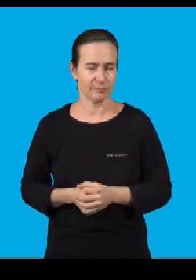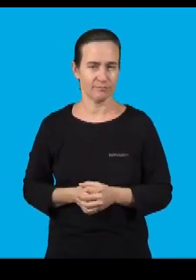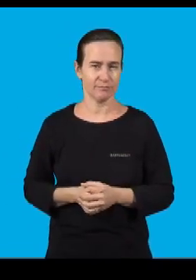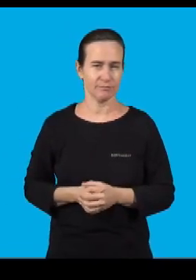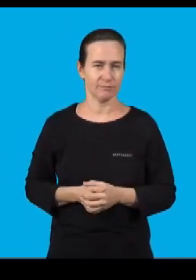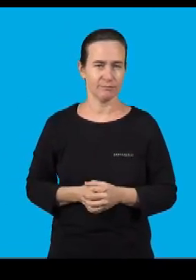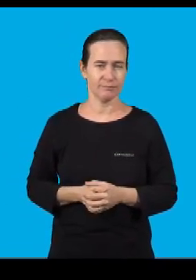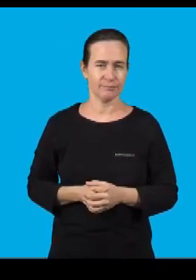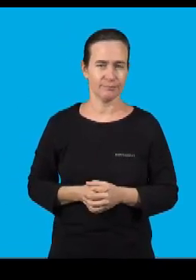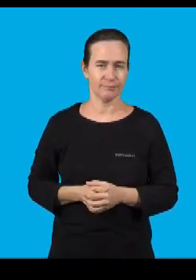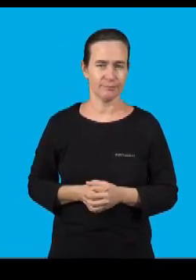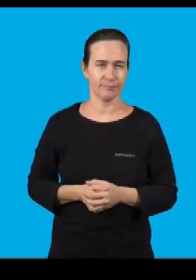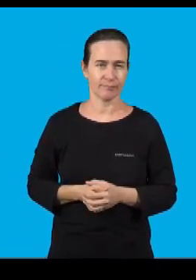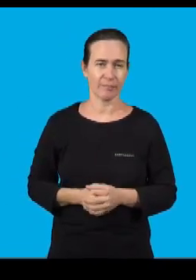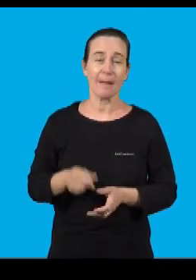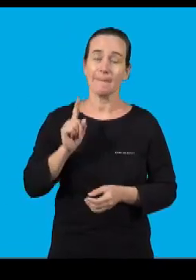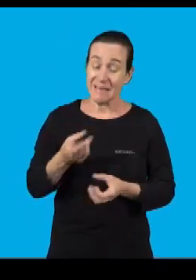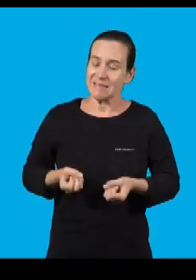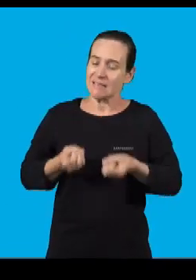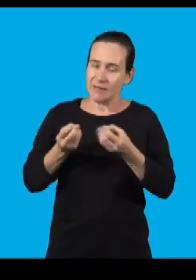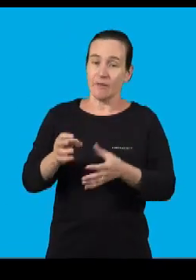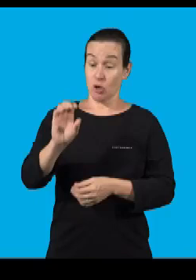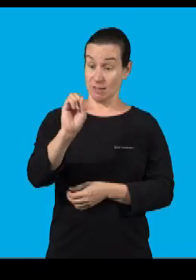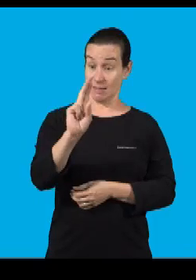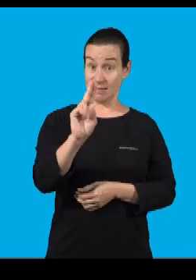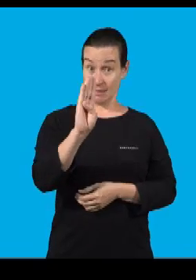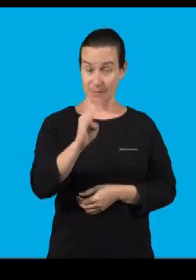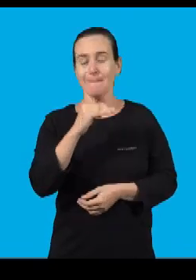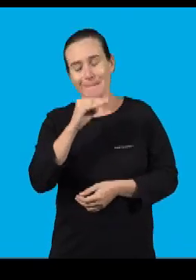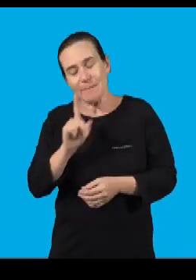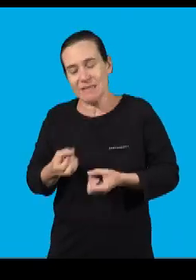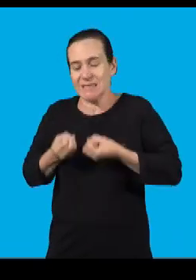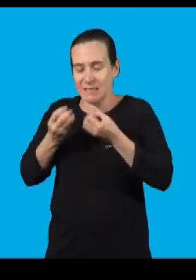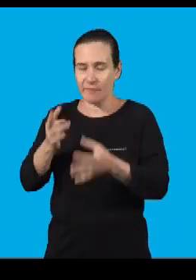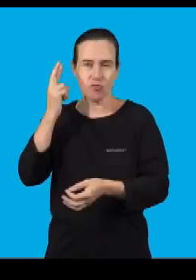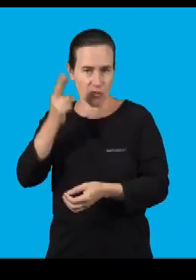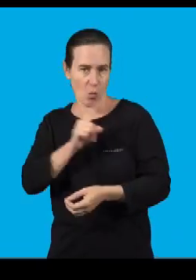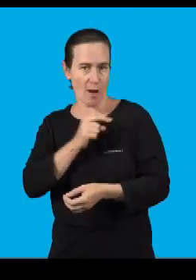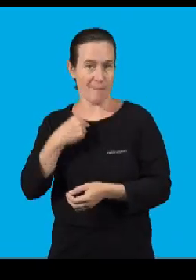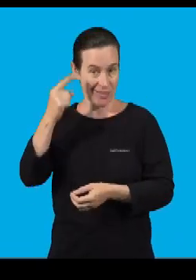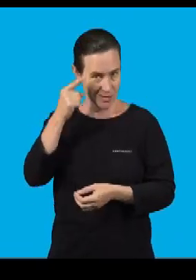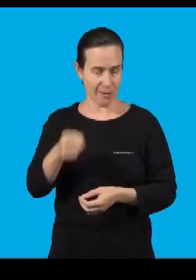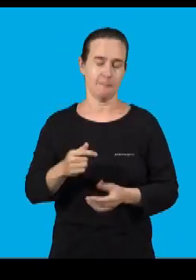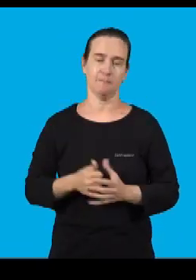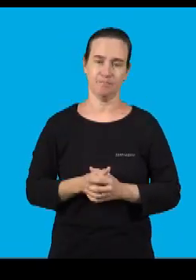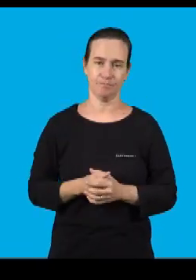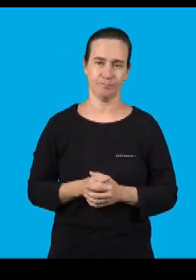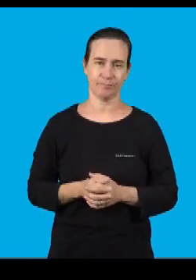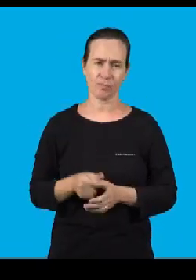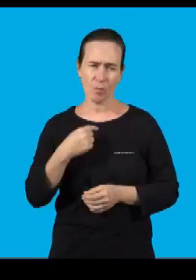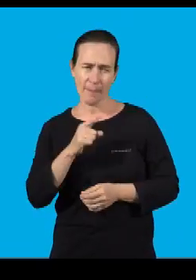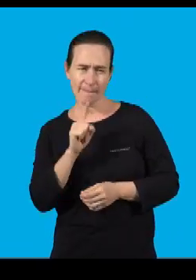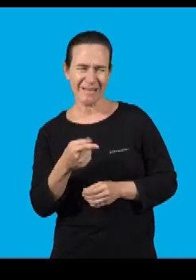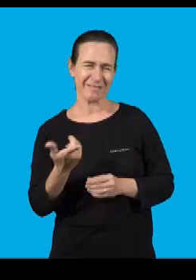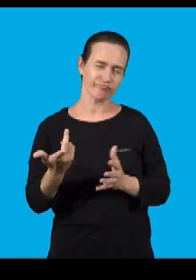herself, how she displays. And then you have to substantiate, which means you have to give reasons why you are saying that. So